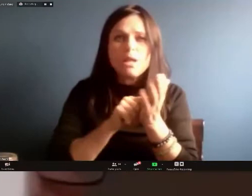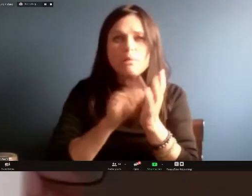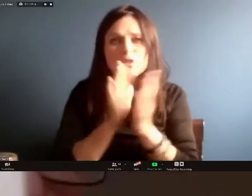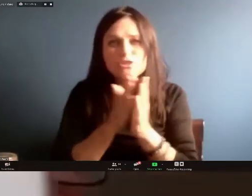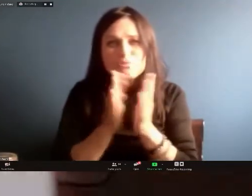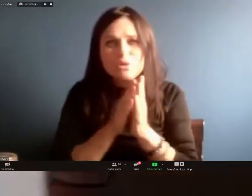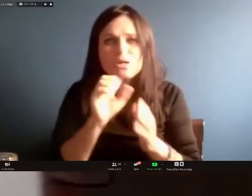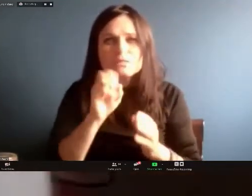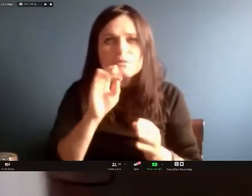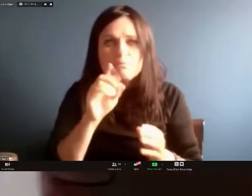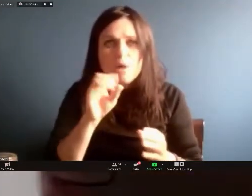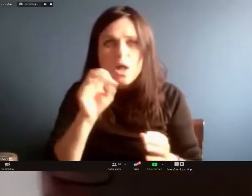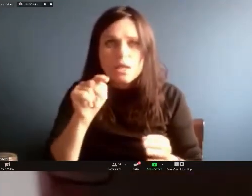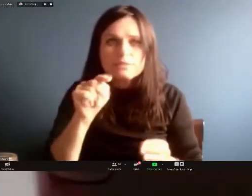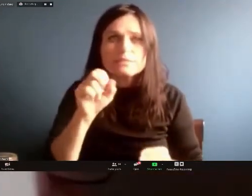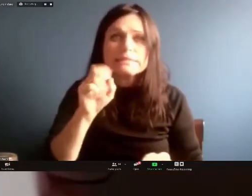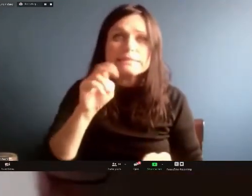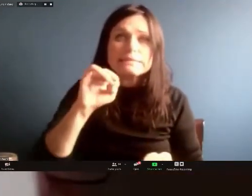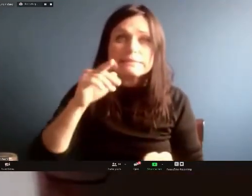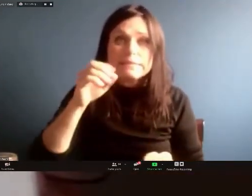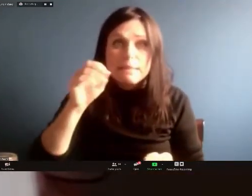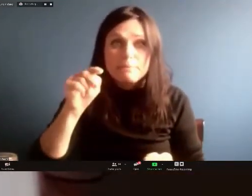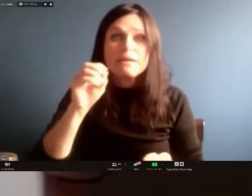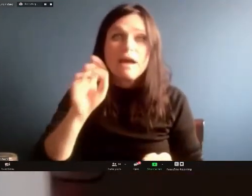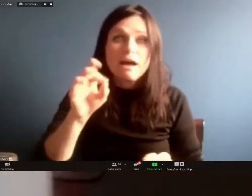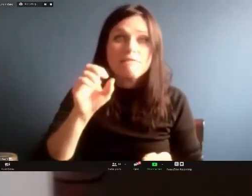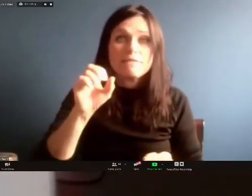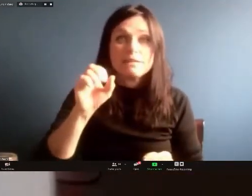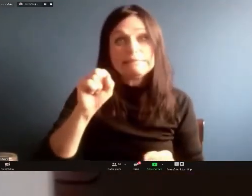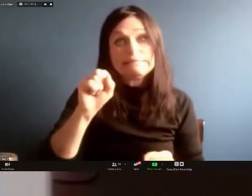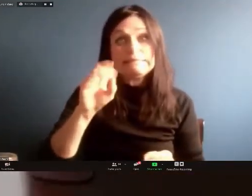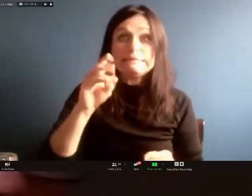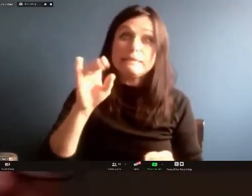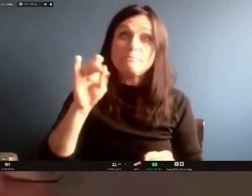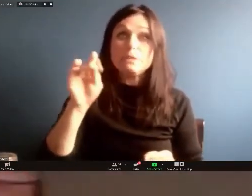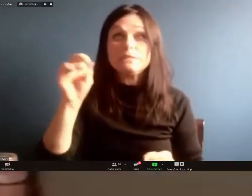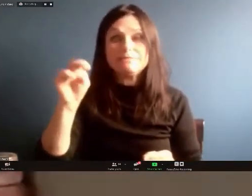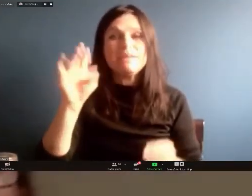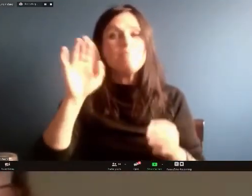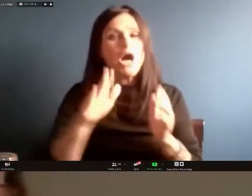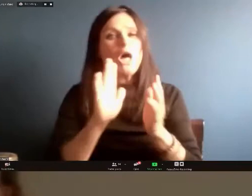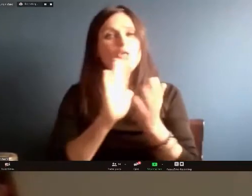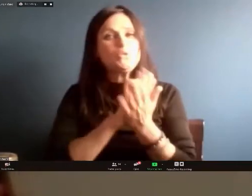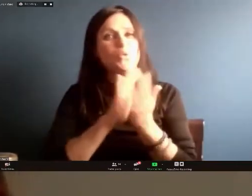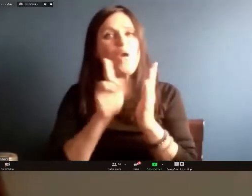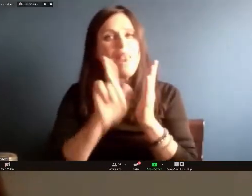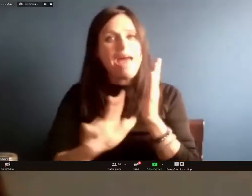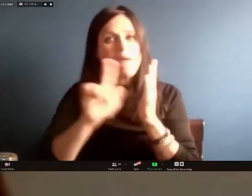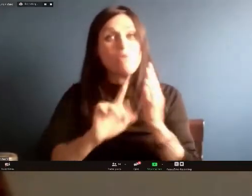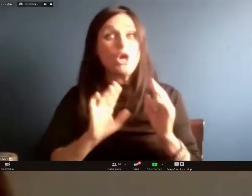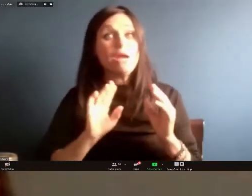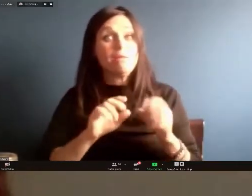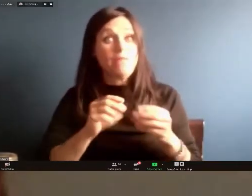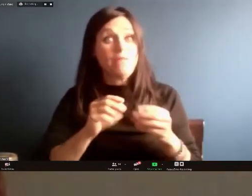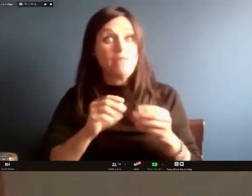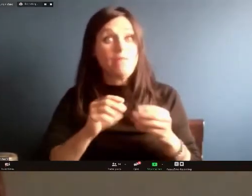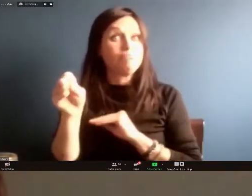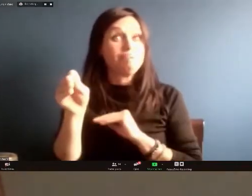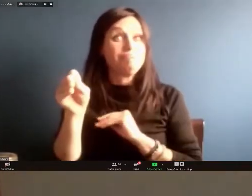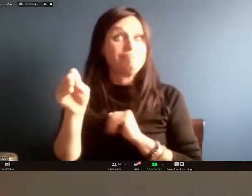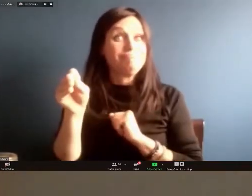Snippeton. They put it into my school library when I was in grade 6, I